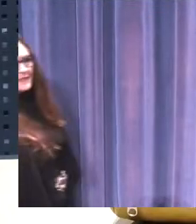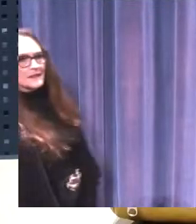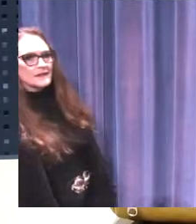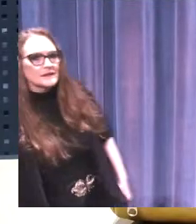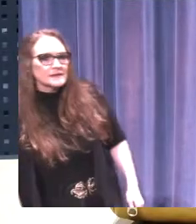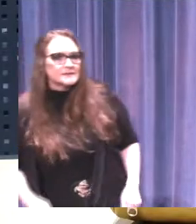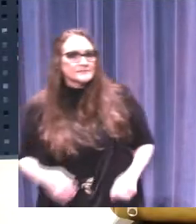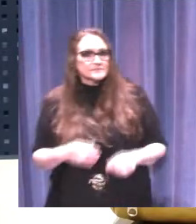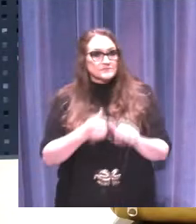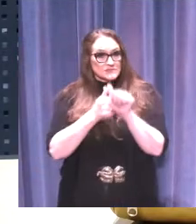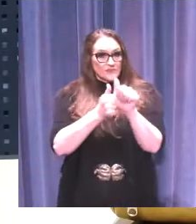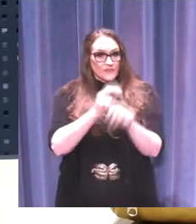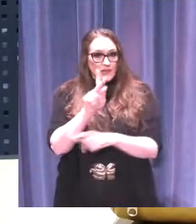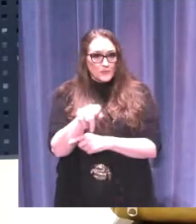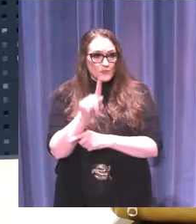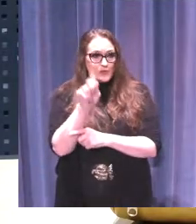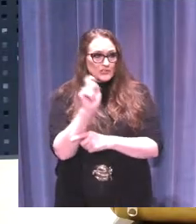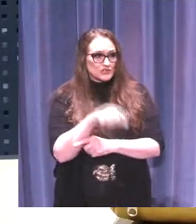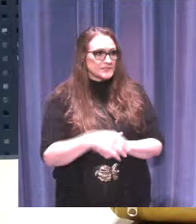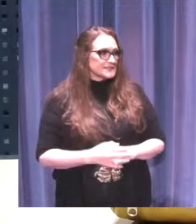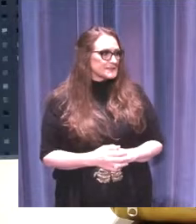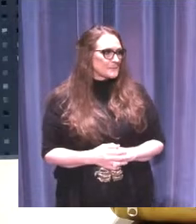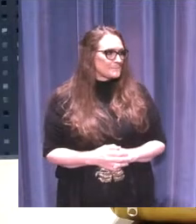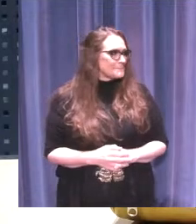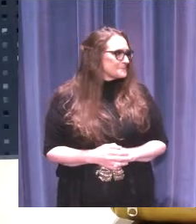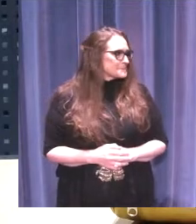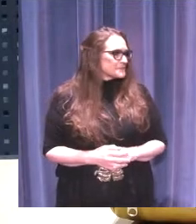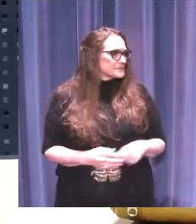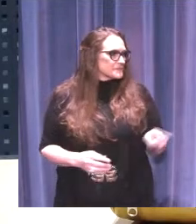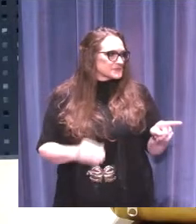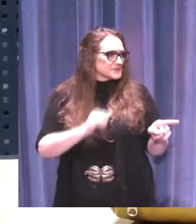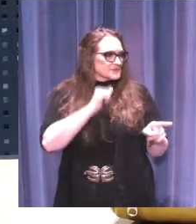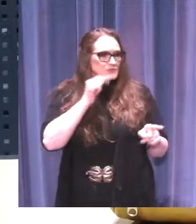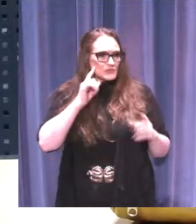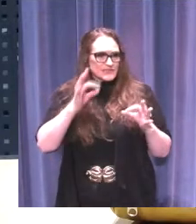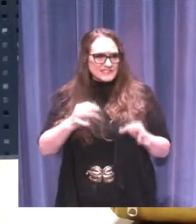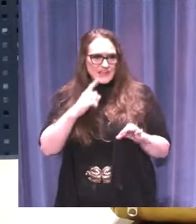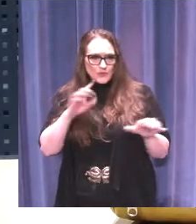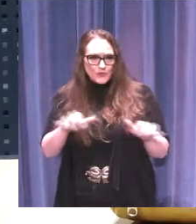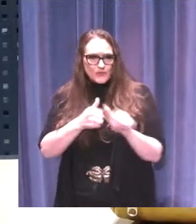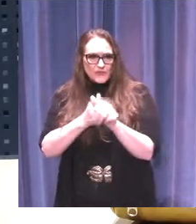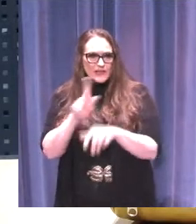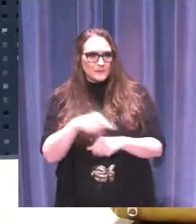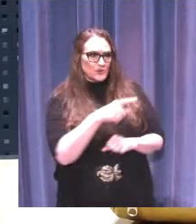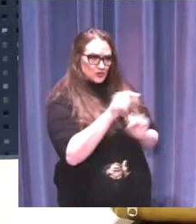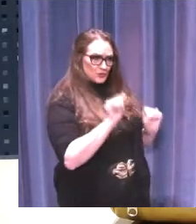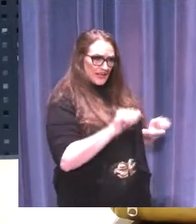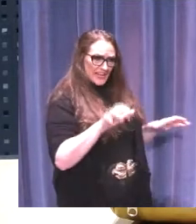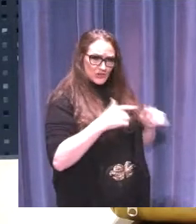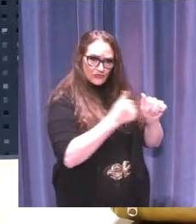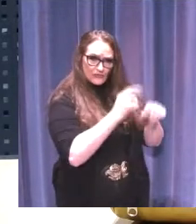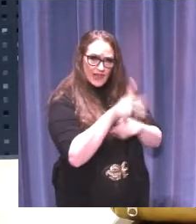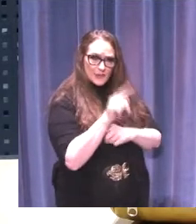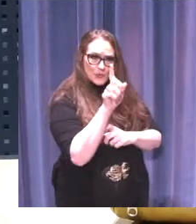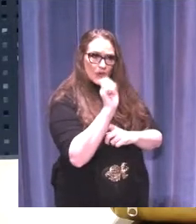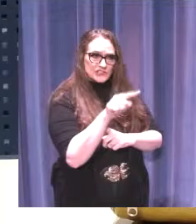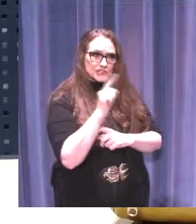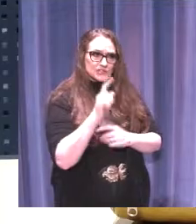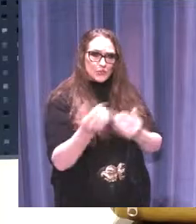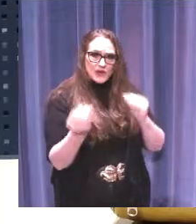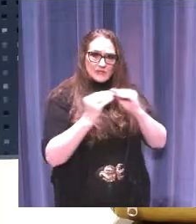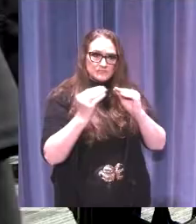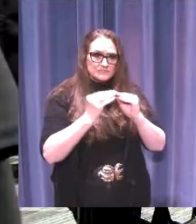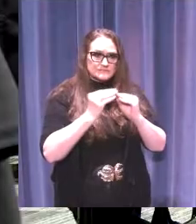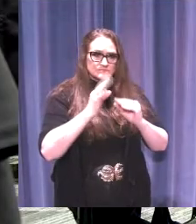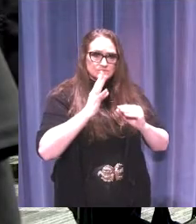Are there any follow-up questions? We didn't decide that we were doing follow-up You questions. can do but follow-up thank you very questions. much. If we want a further